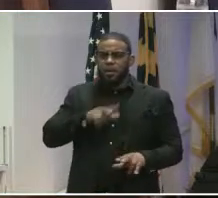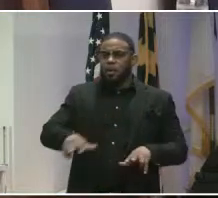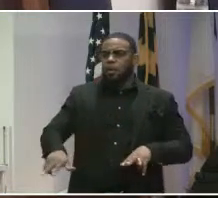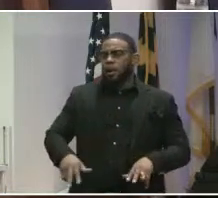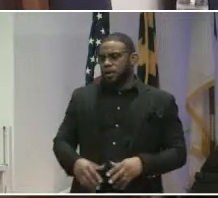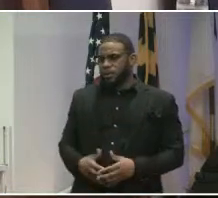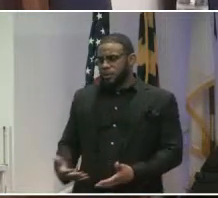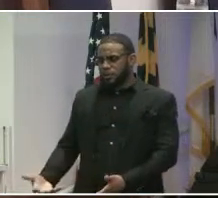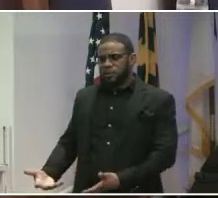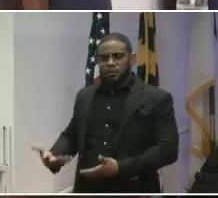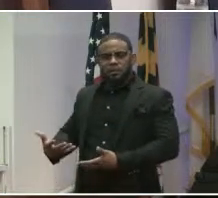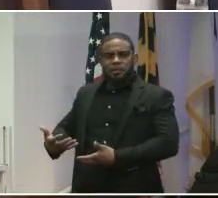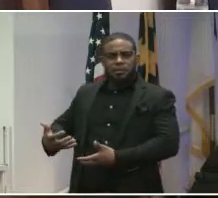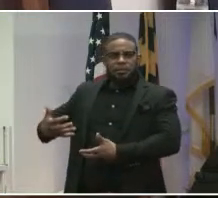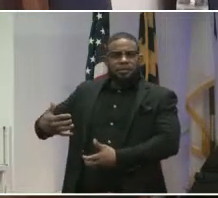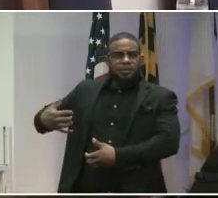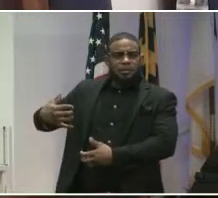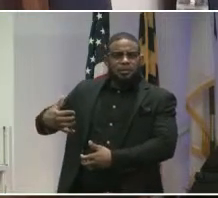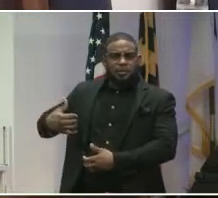walking,